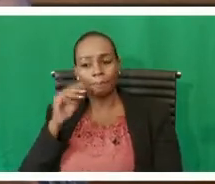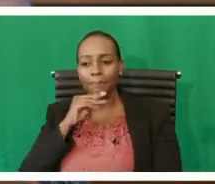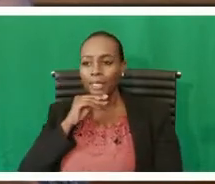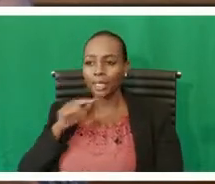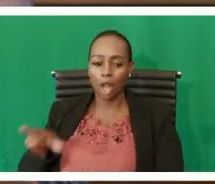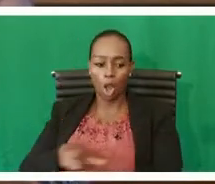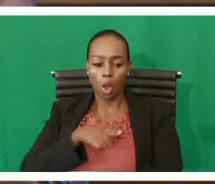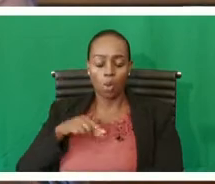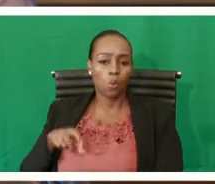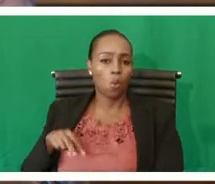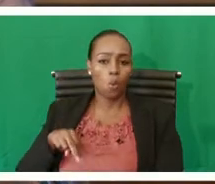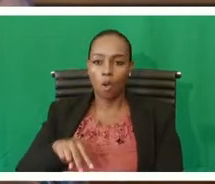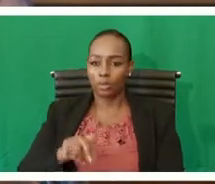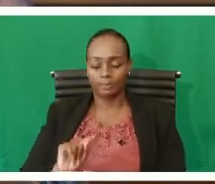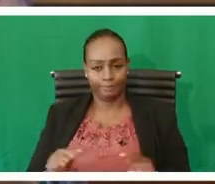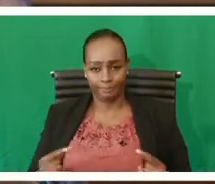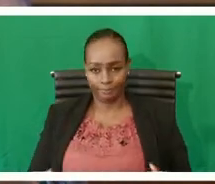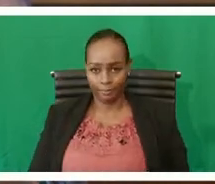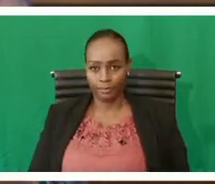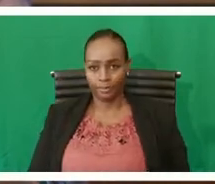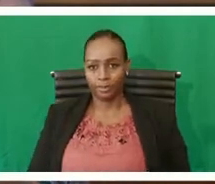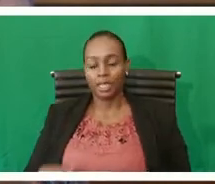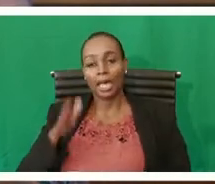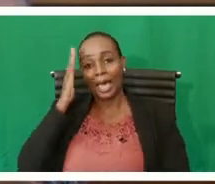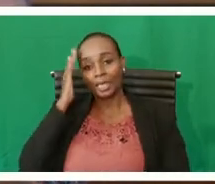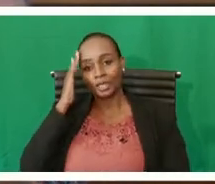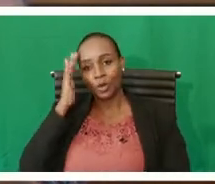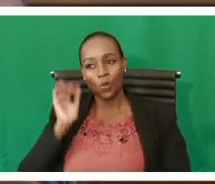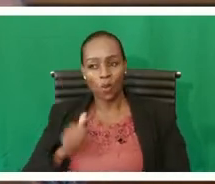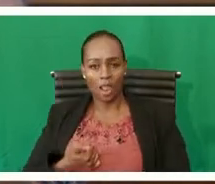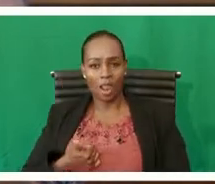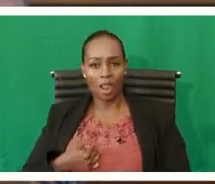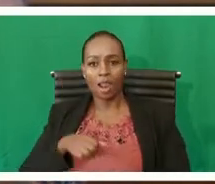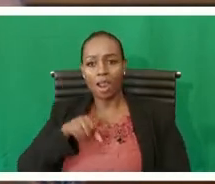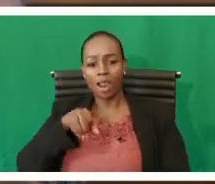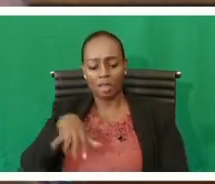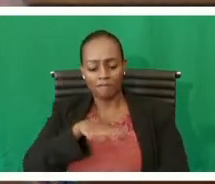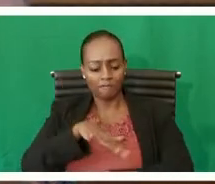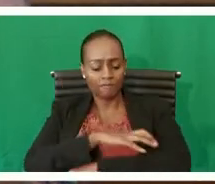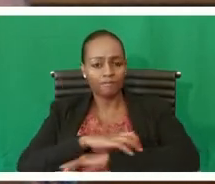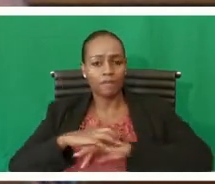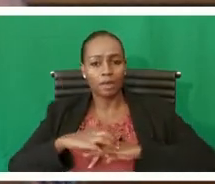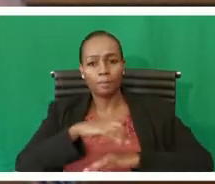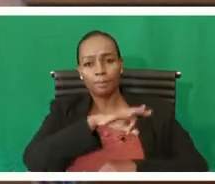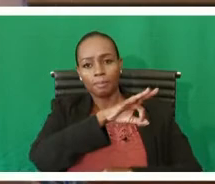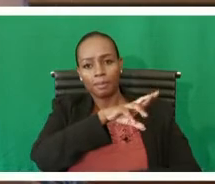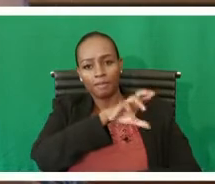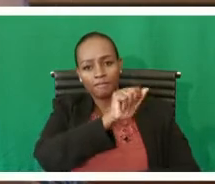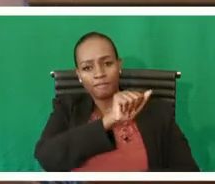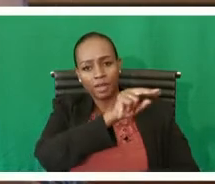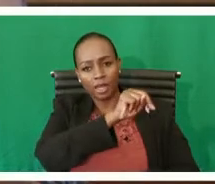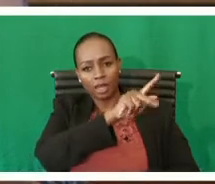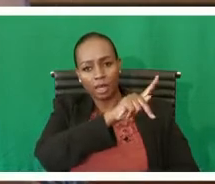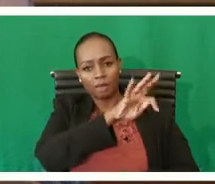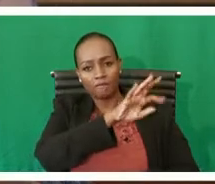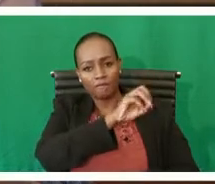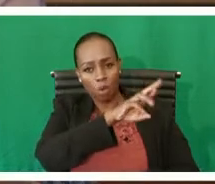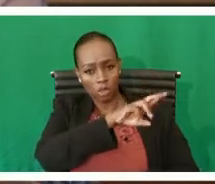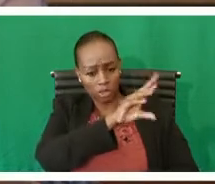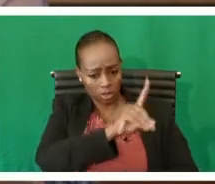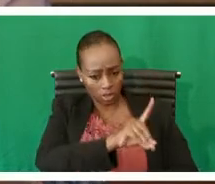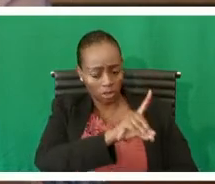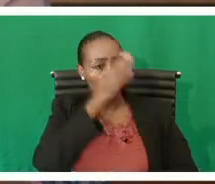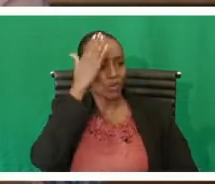distance. Re ntse re etsa dintho tse jalo. Ke a tseba gore le mane Frankfurt mapolasing bana ba sokola, le bona ntse re ba lokisetsa gore re